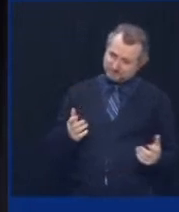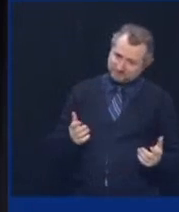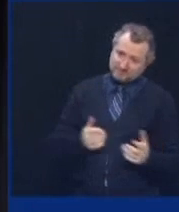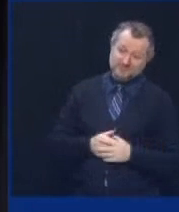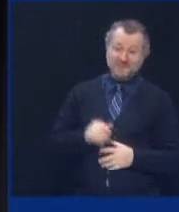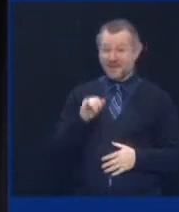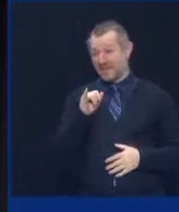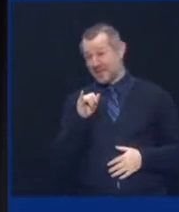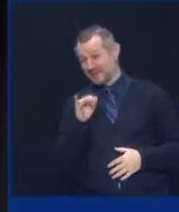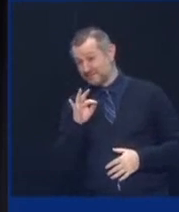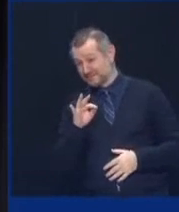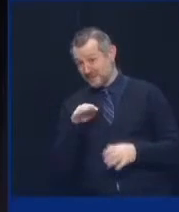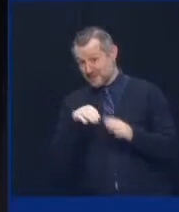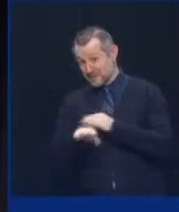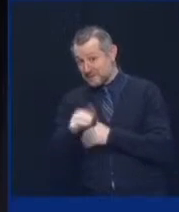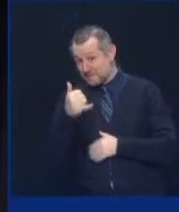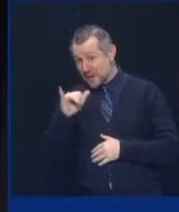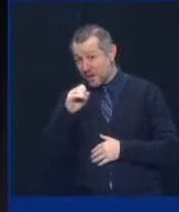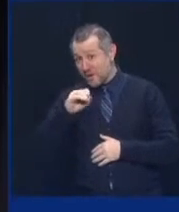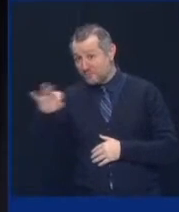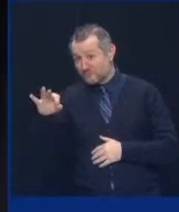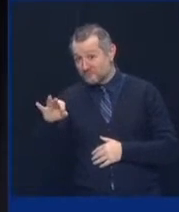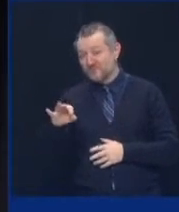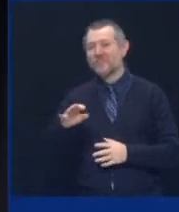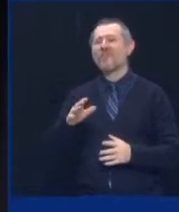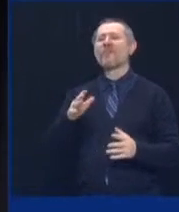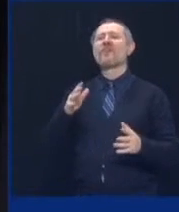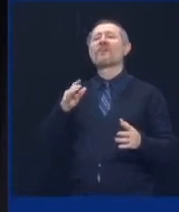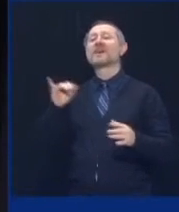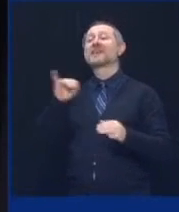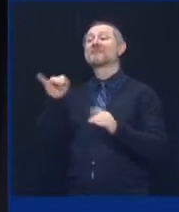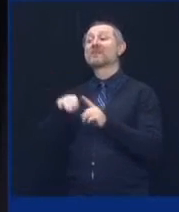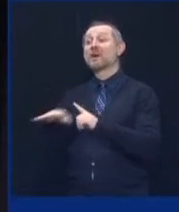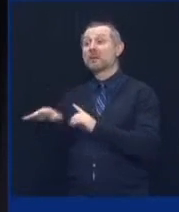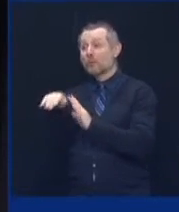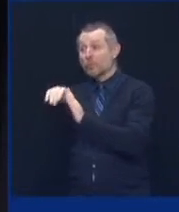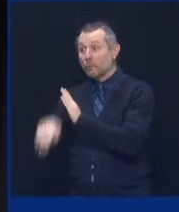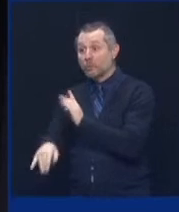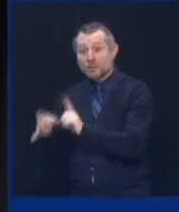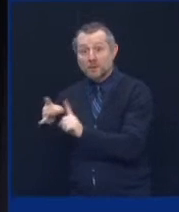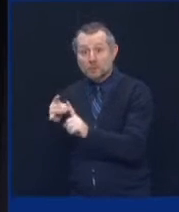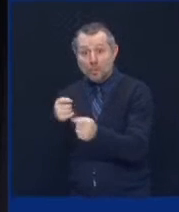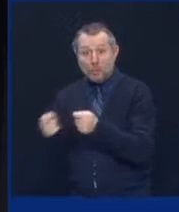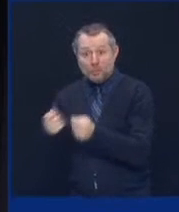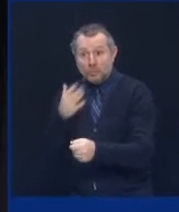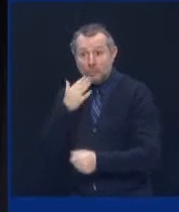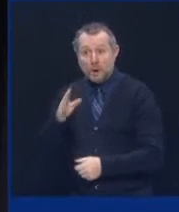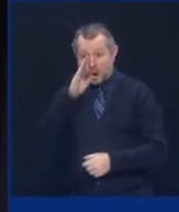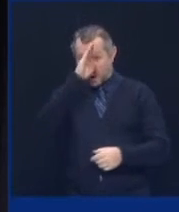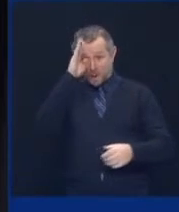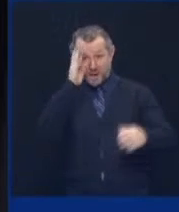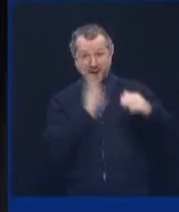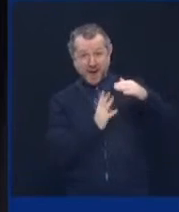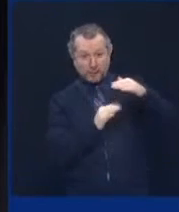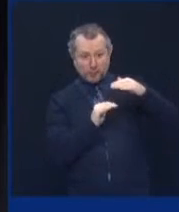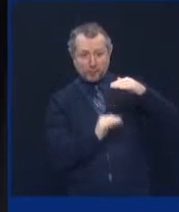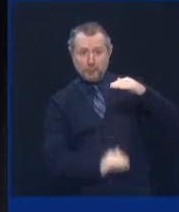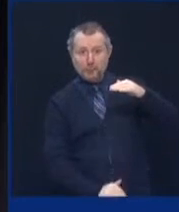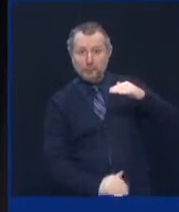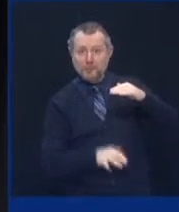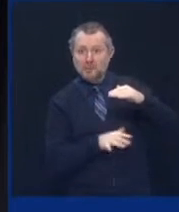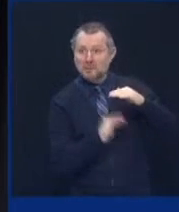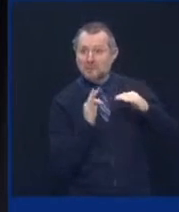infection rate is under control and the capacity rate is under control, and we come up with a